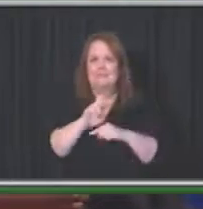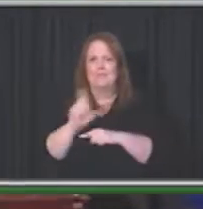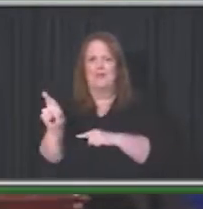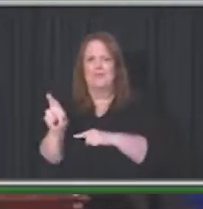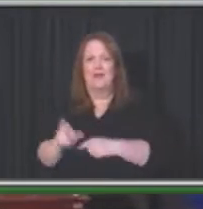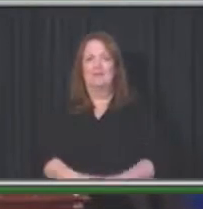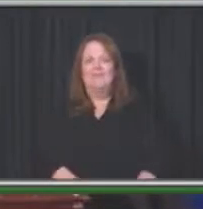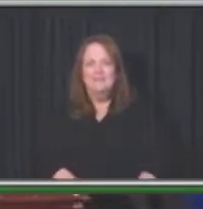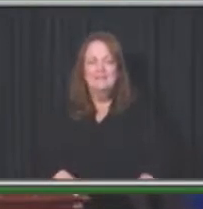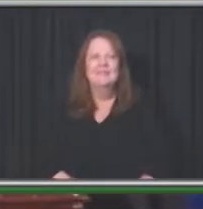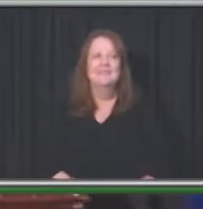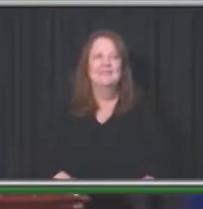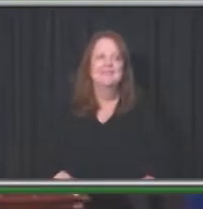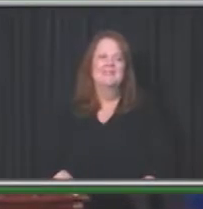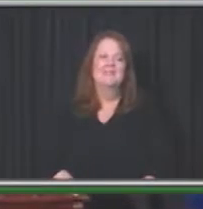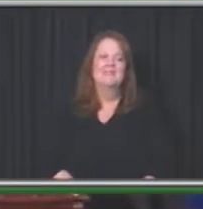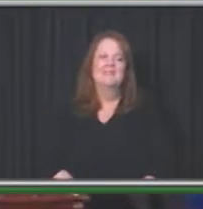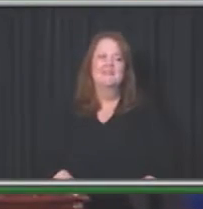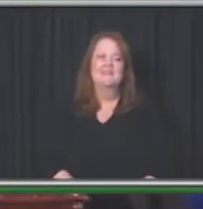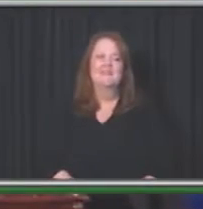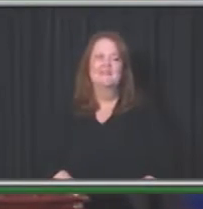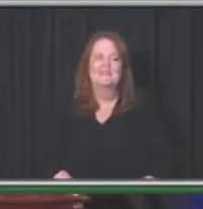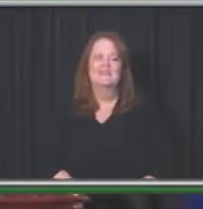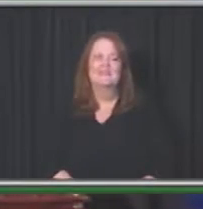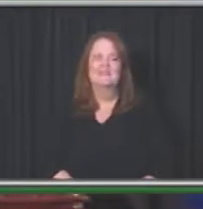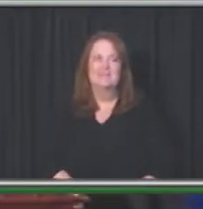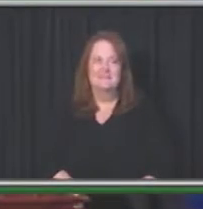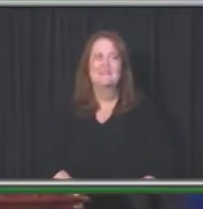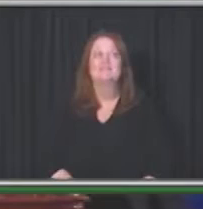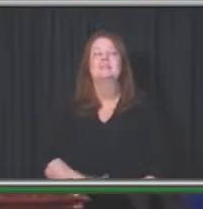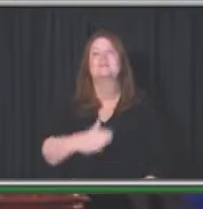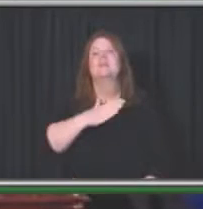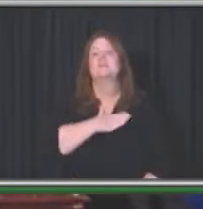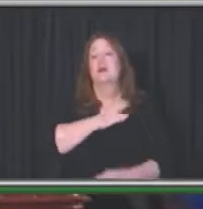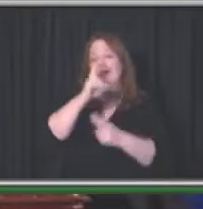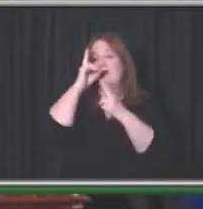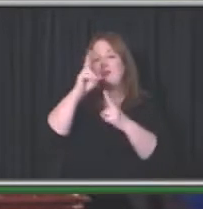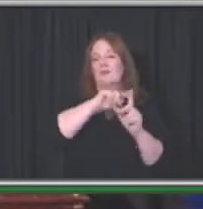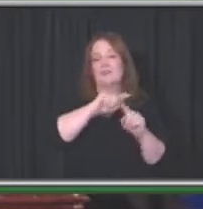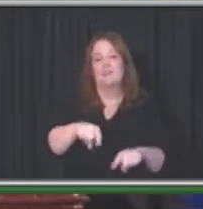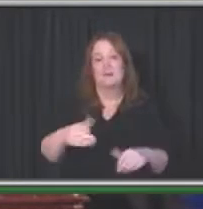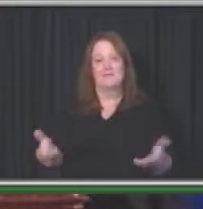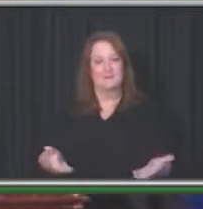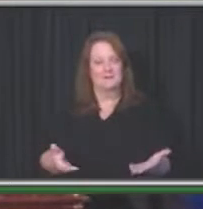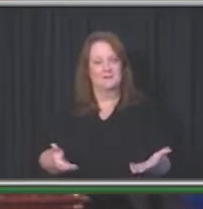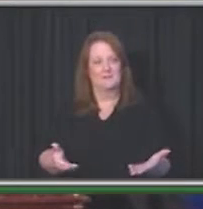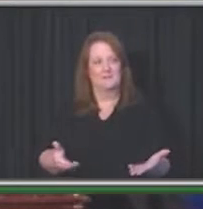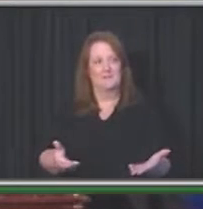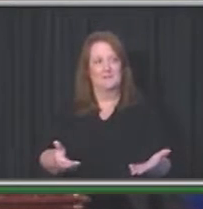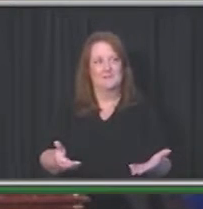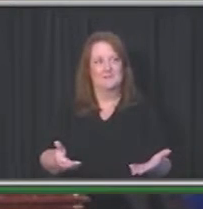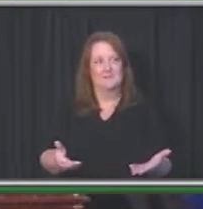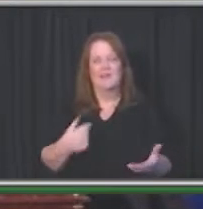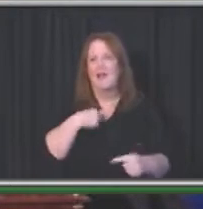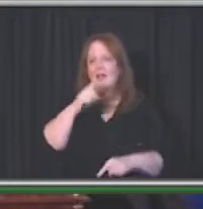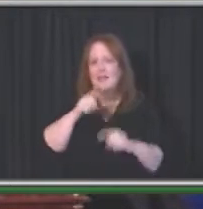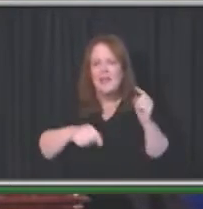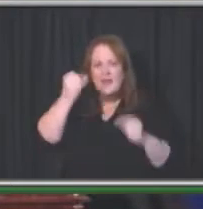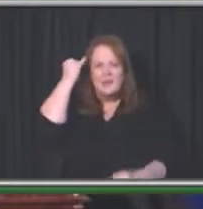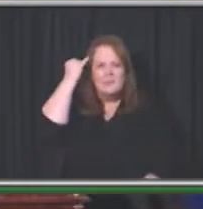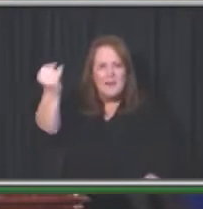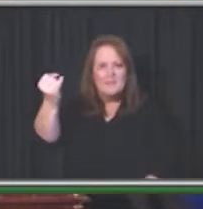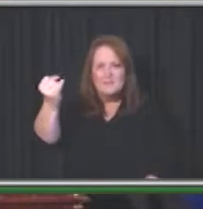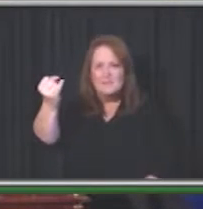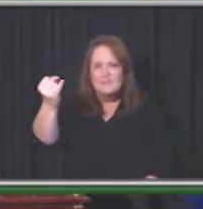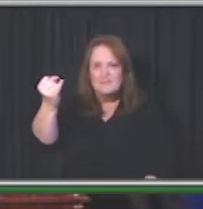So I just wanted to say what an honor it is to be up here. This is nothing I could have ever imagined,